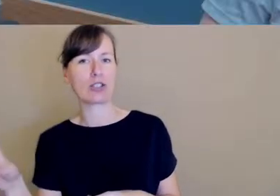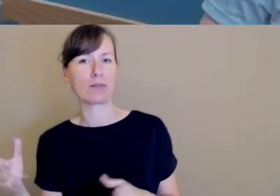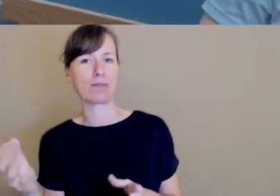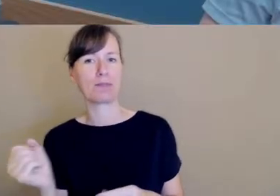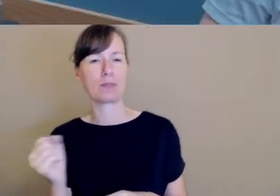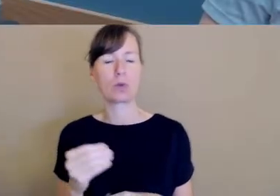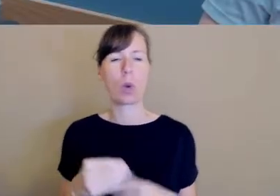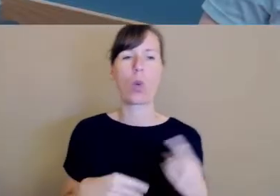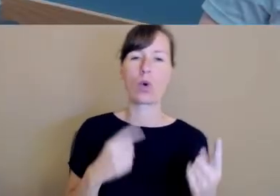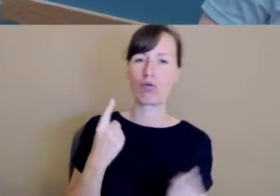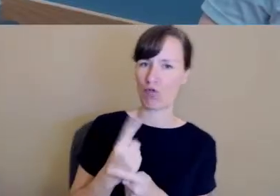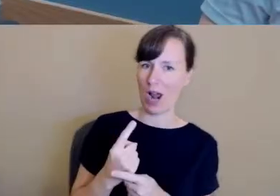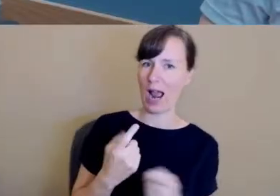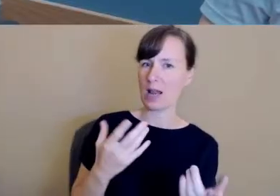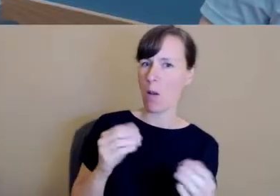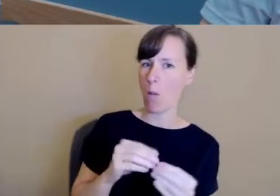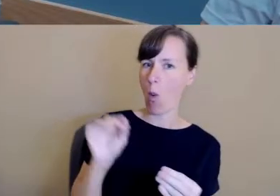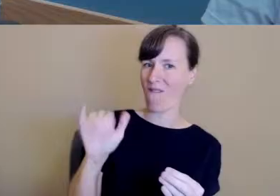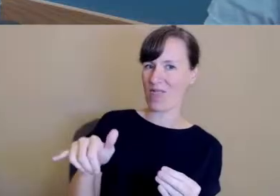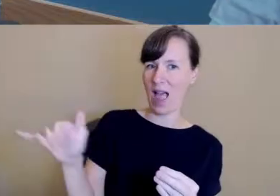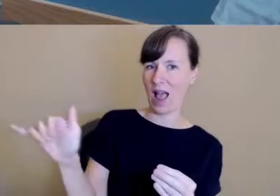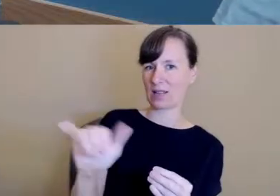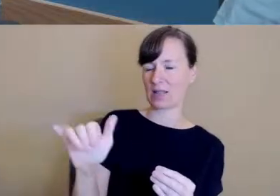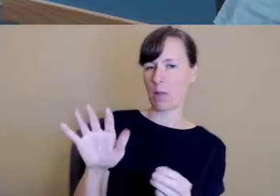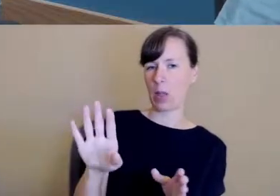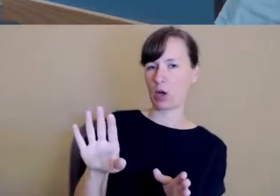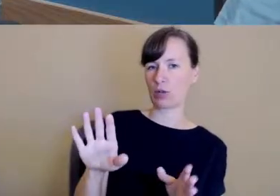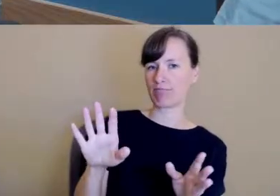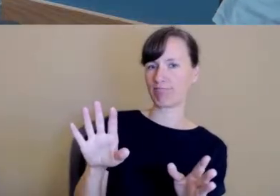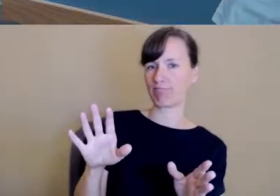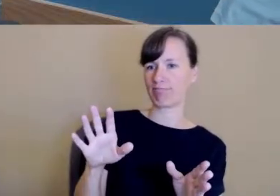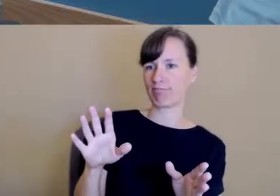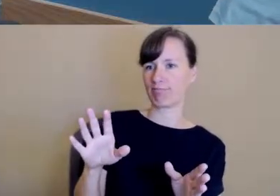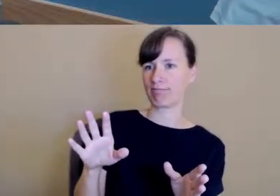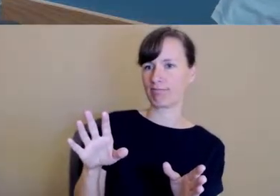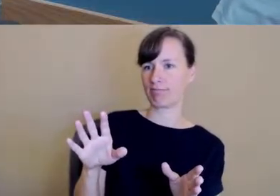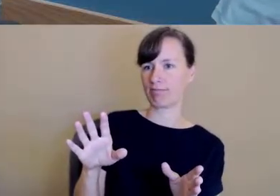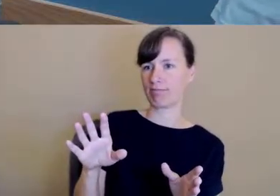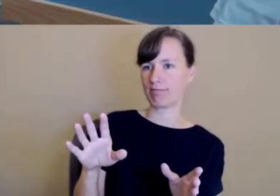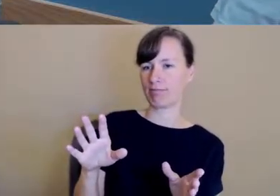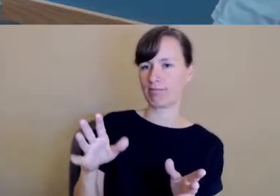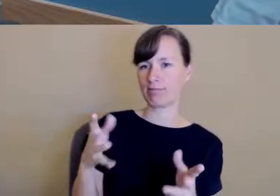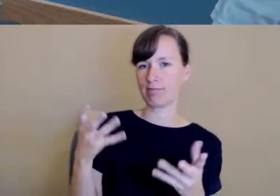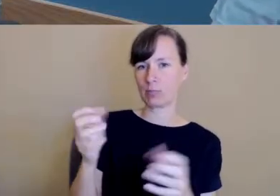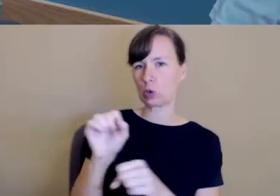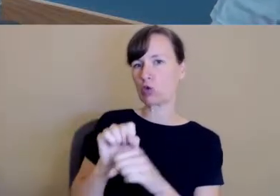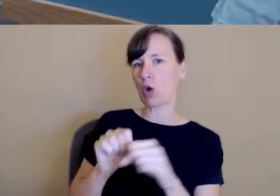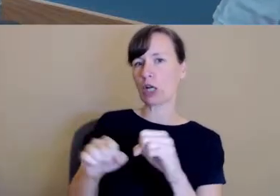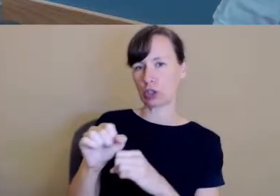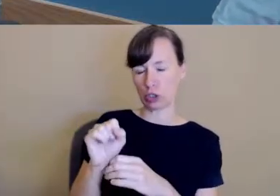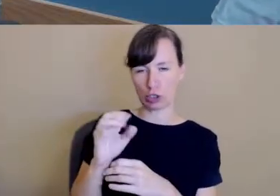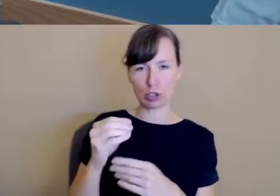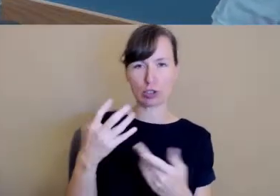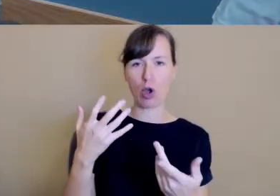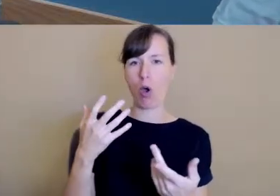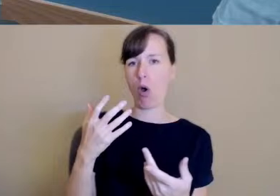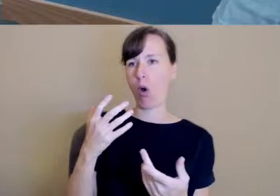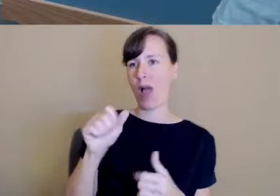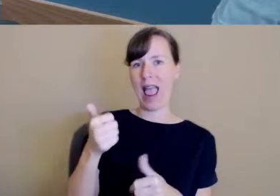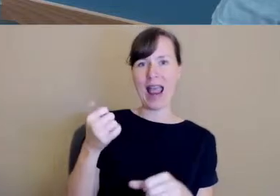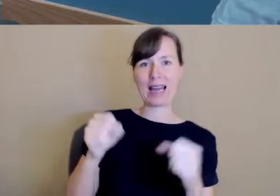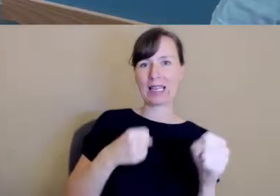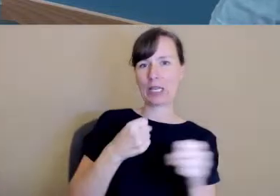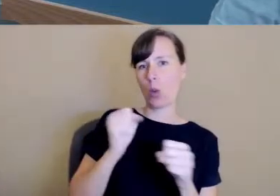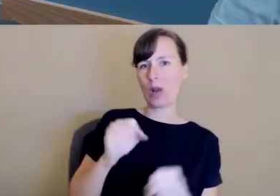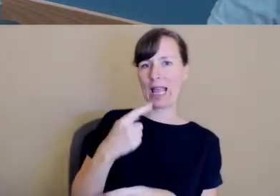of breakdown, and then we can decide on any given year, hey, do we need to lean more on volunteers, or do we have Yeah. the